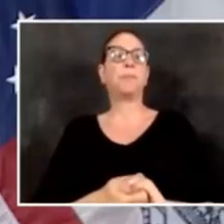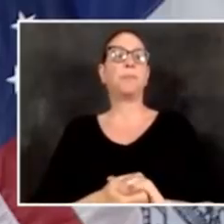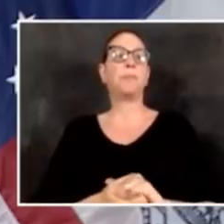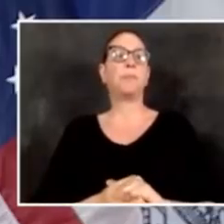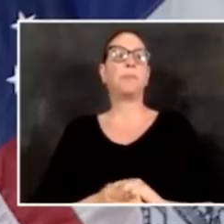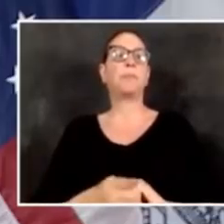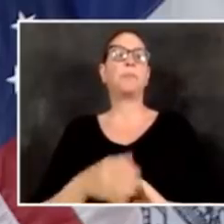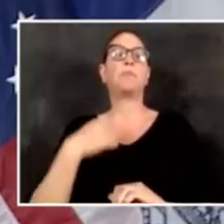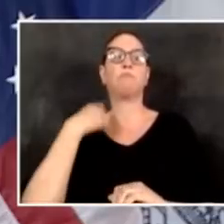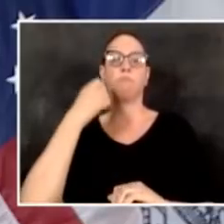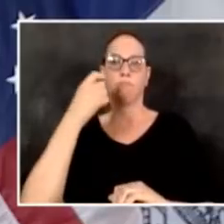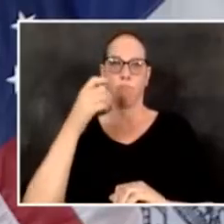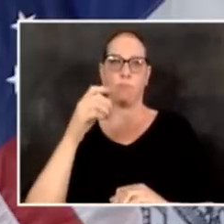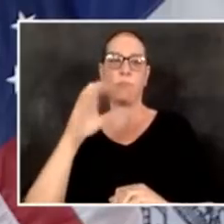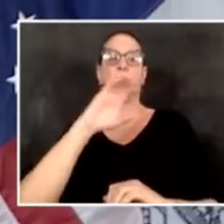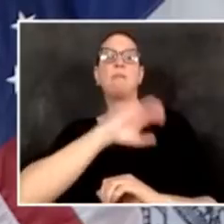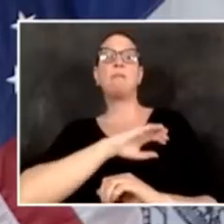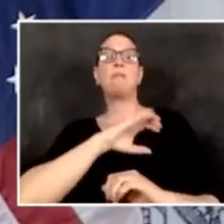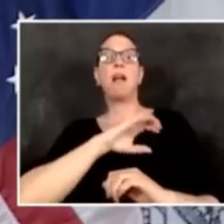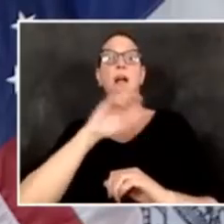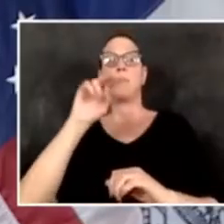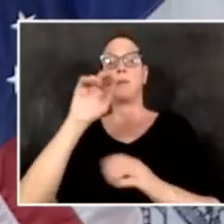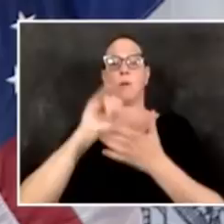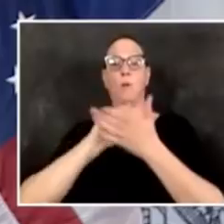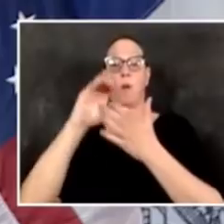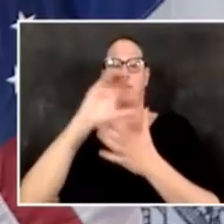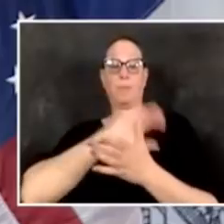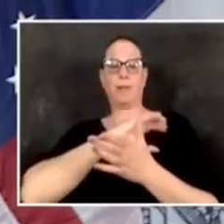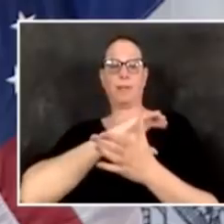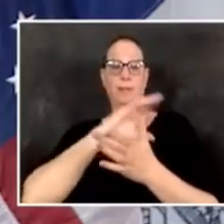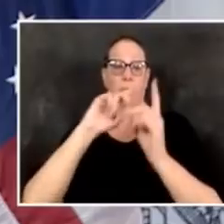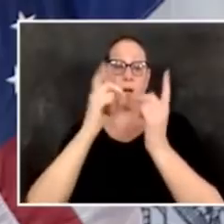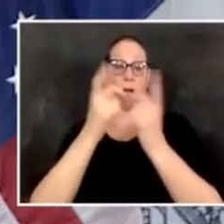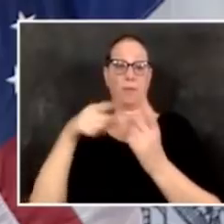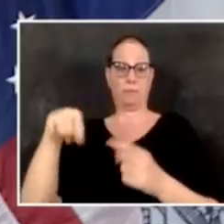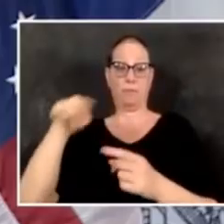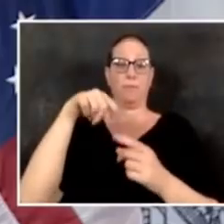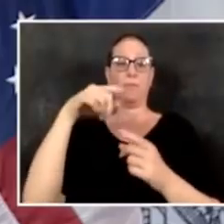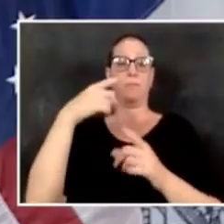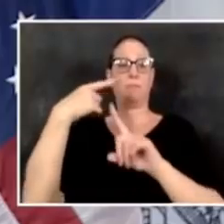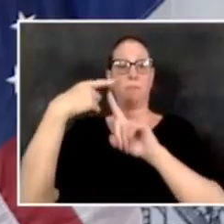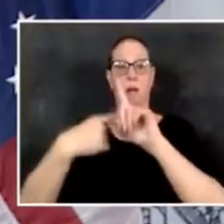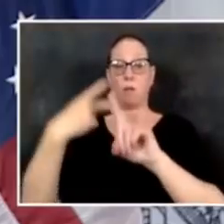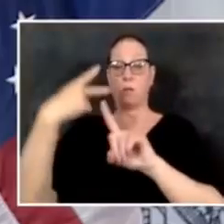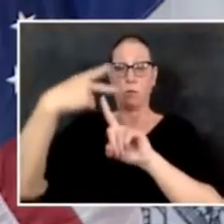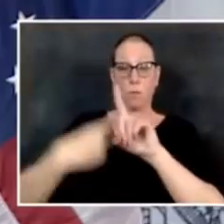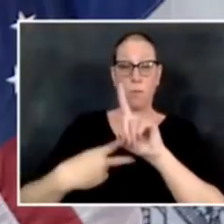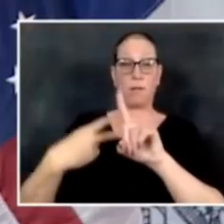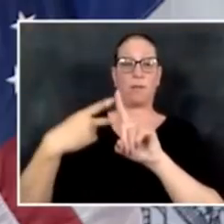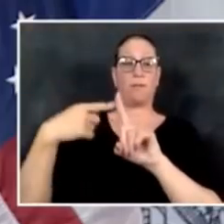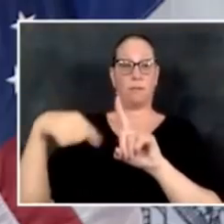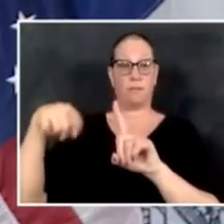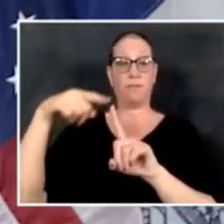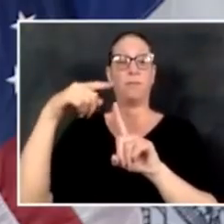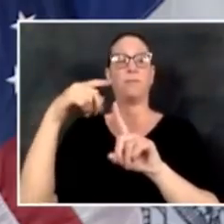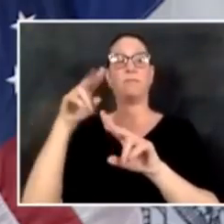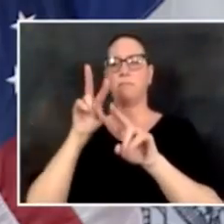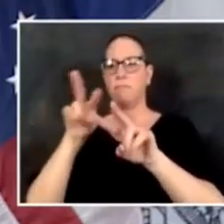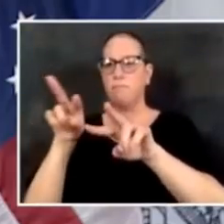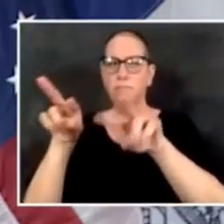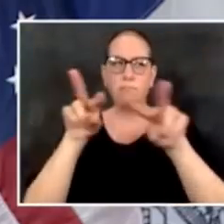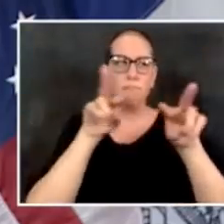again, overwhelmingly for weeks and weeks and weeks has been focusing on enforcing in communities all over the